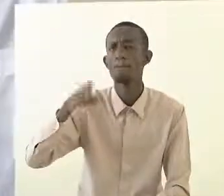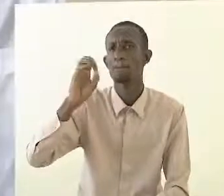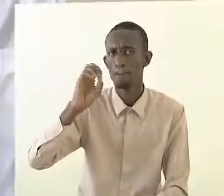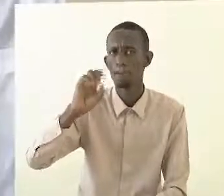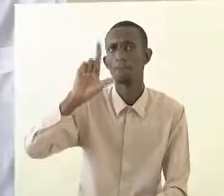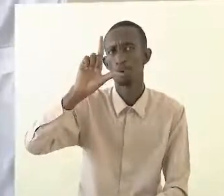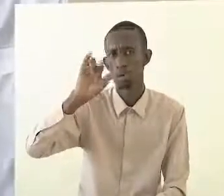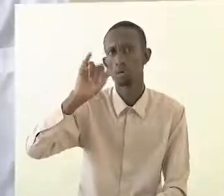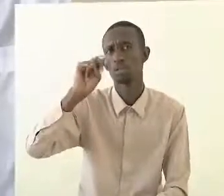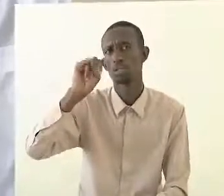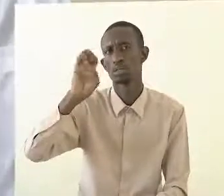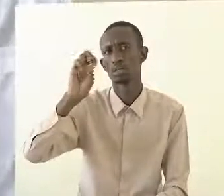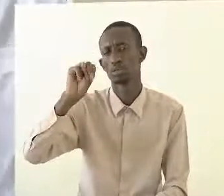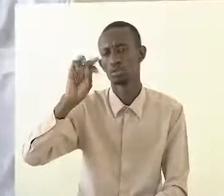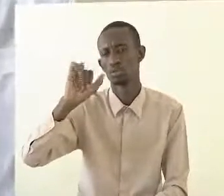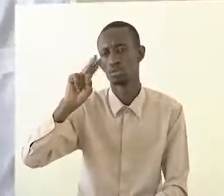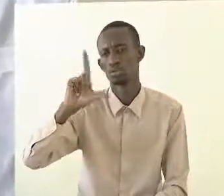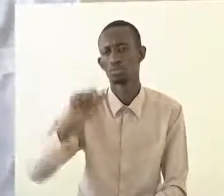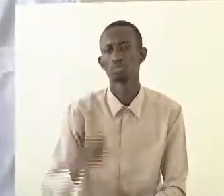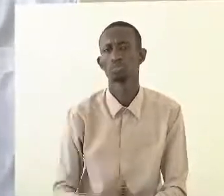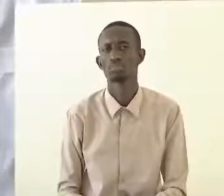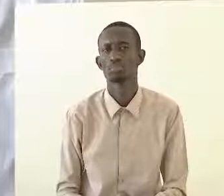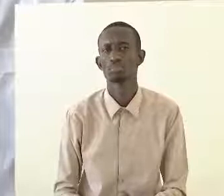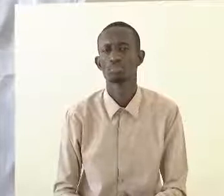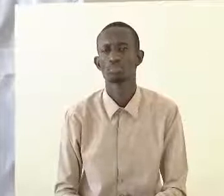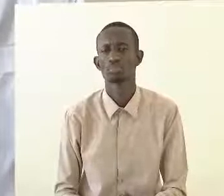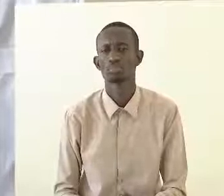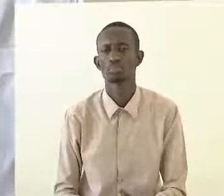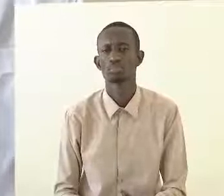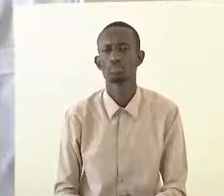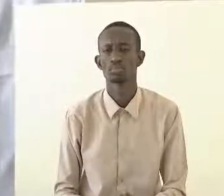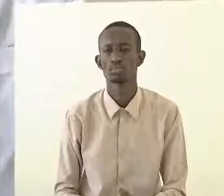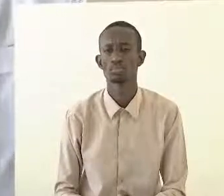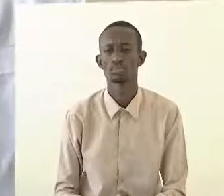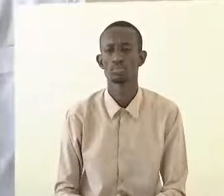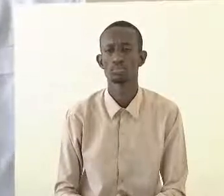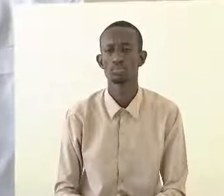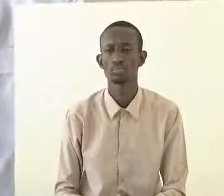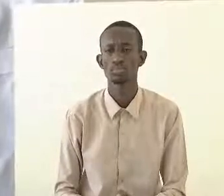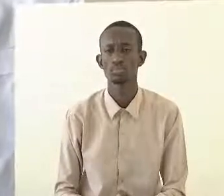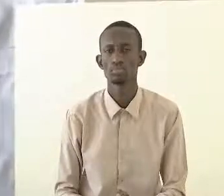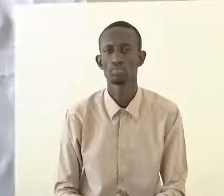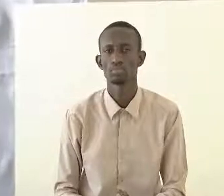yes, and the n is a rational, of course, a positive